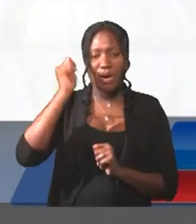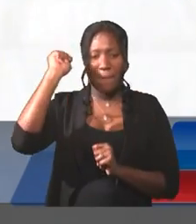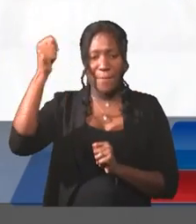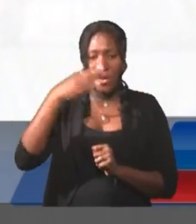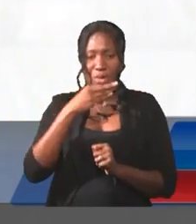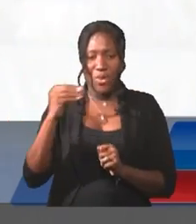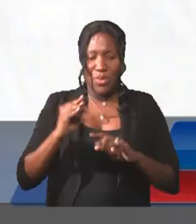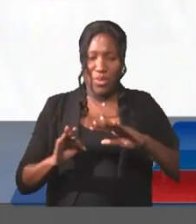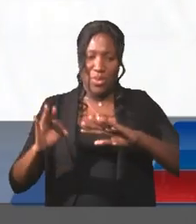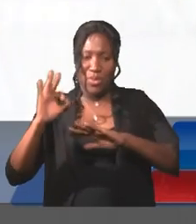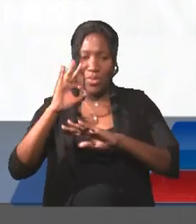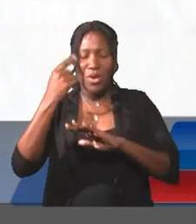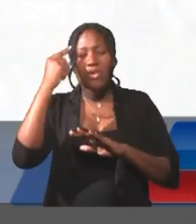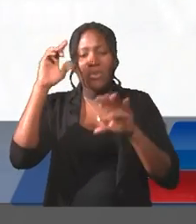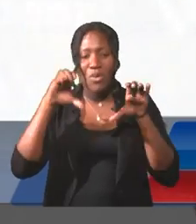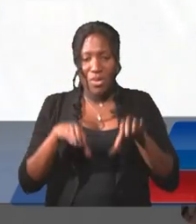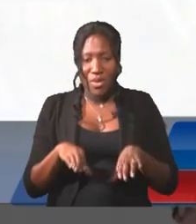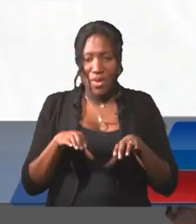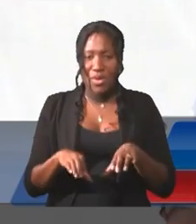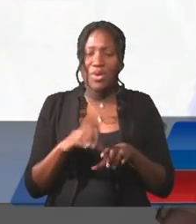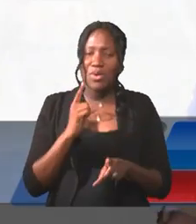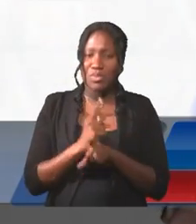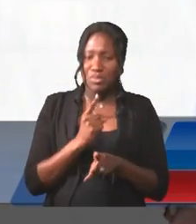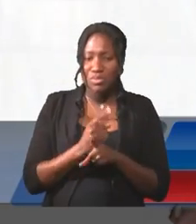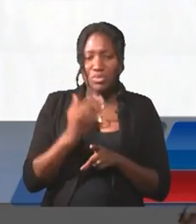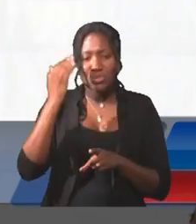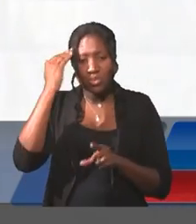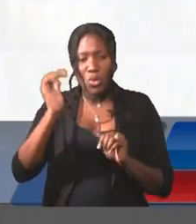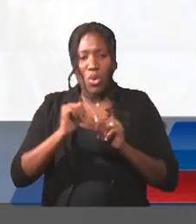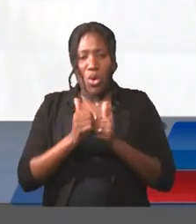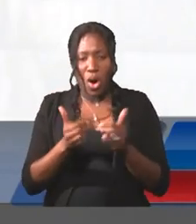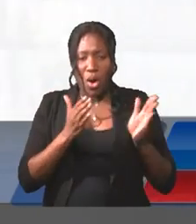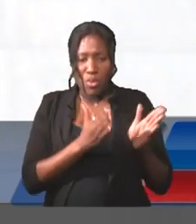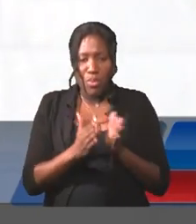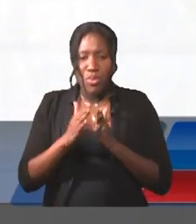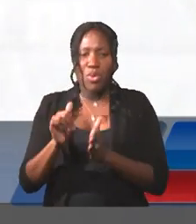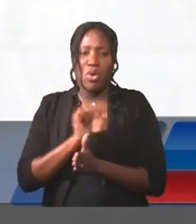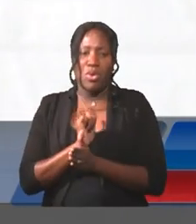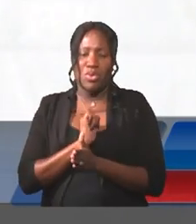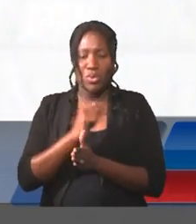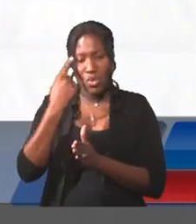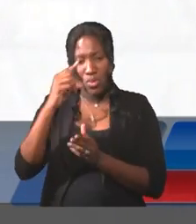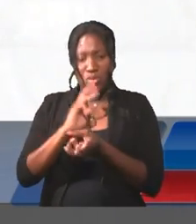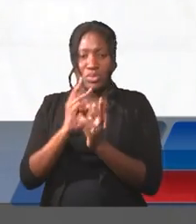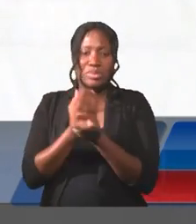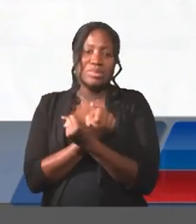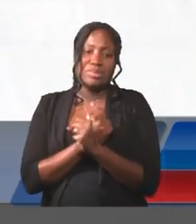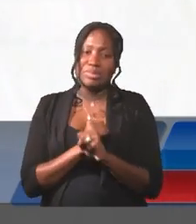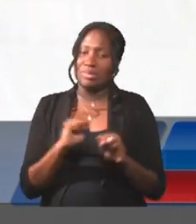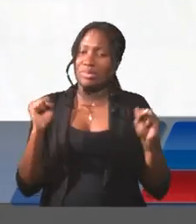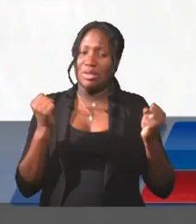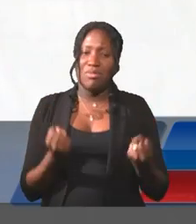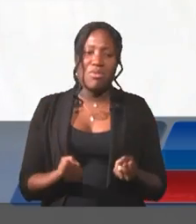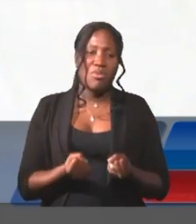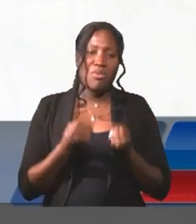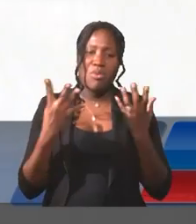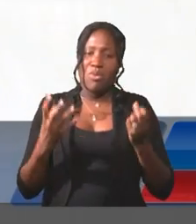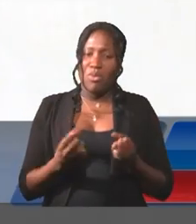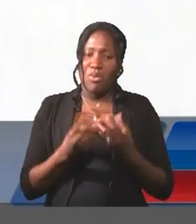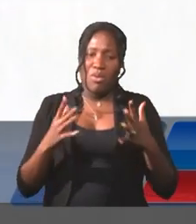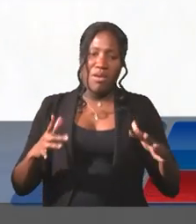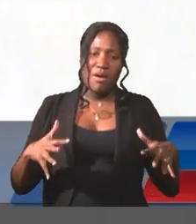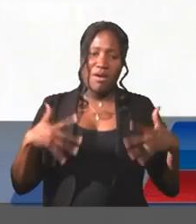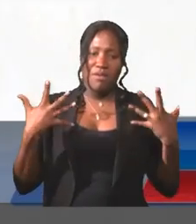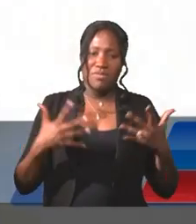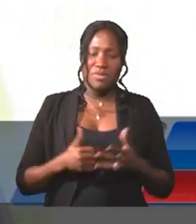Eastern Caribbean so that they can take appropriate measures at the domestic level that can save hundreds of